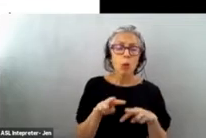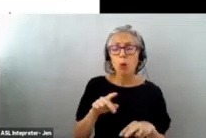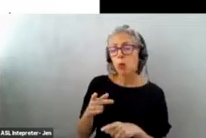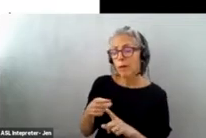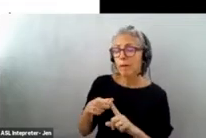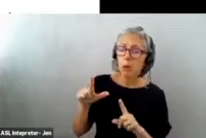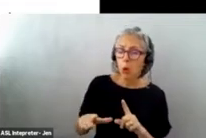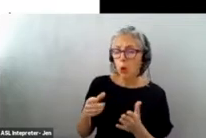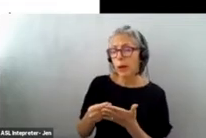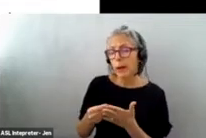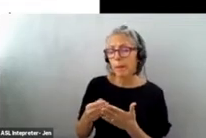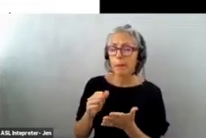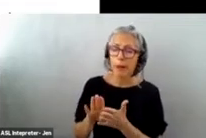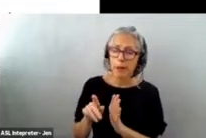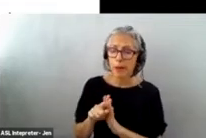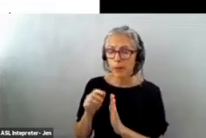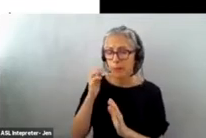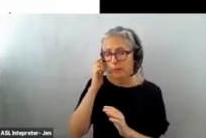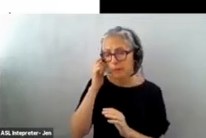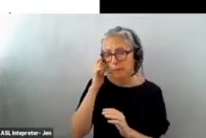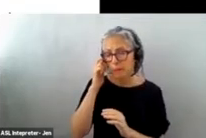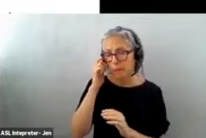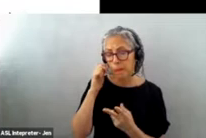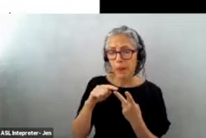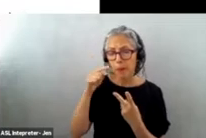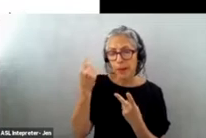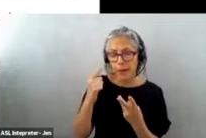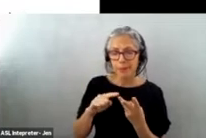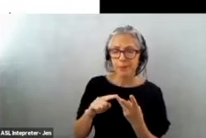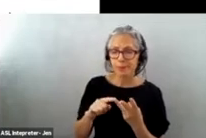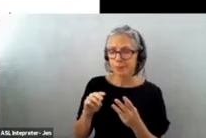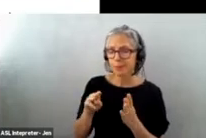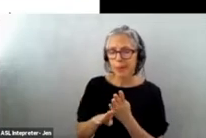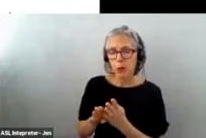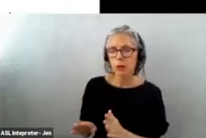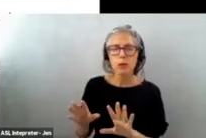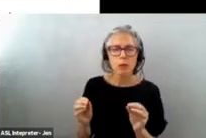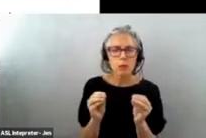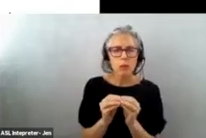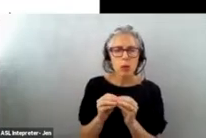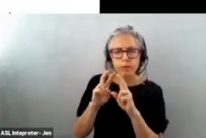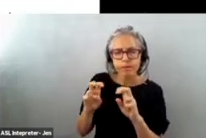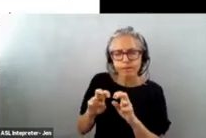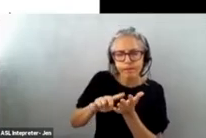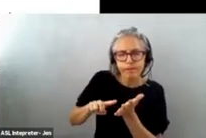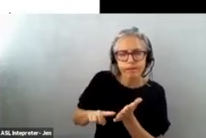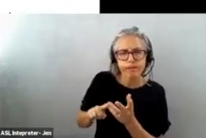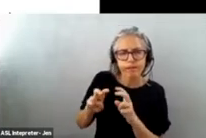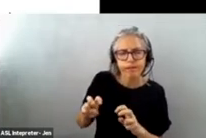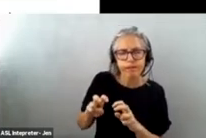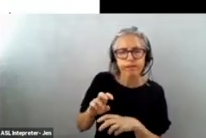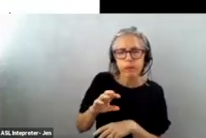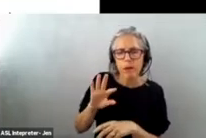from a low income background, they're Black children, minorities, A more thorough examination of